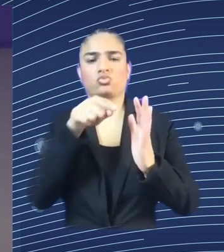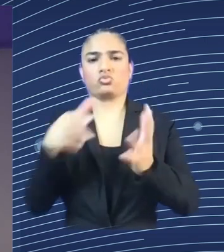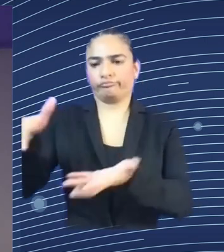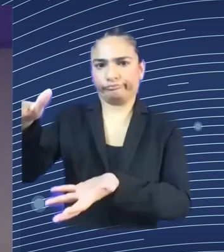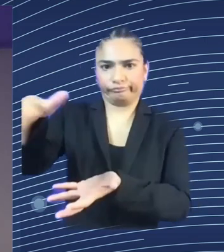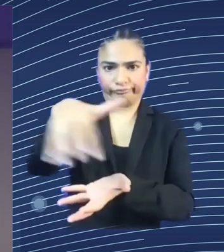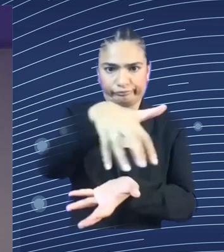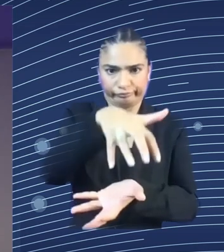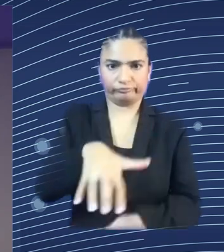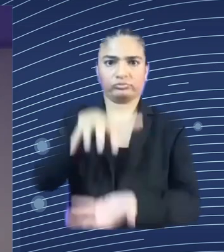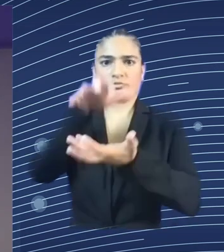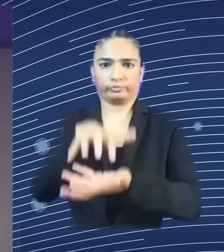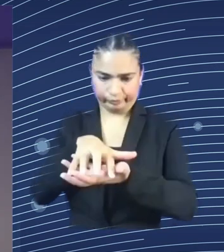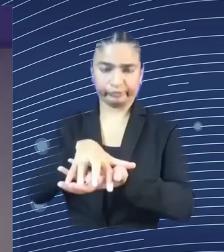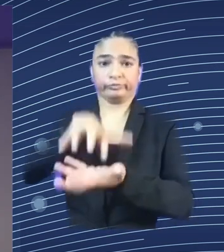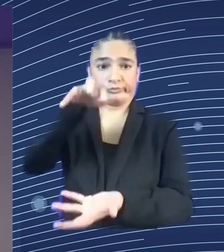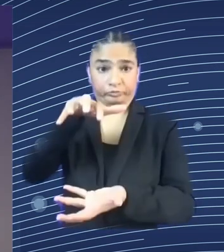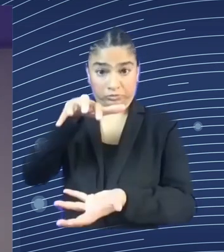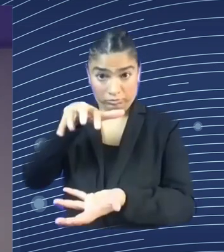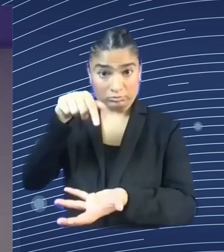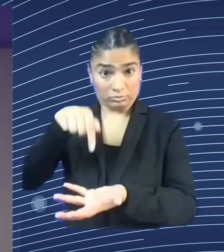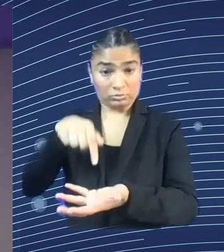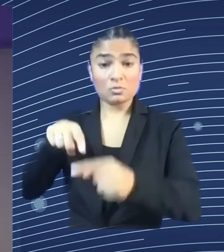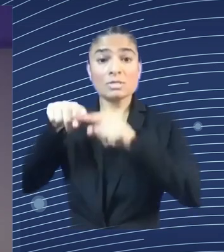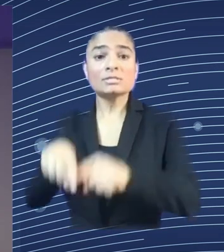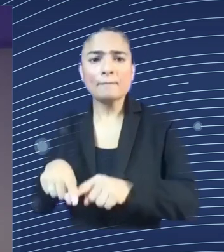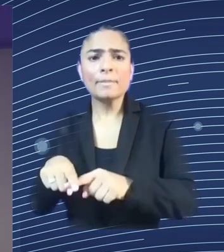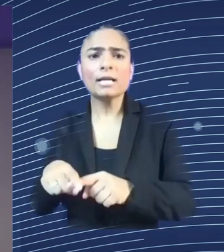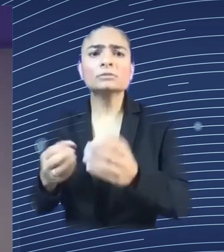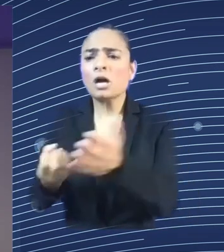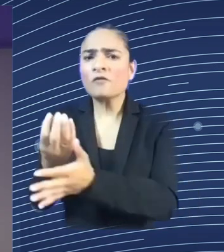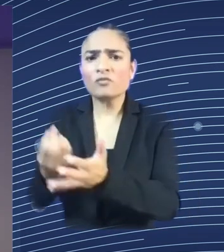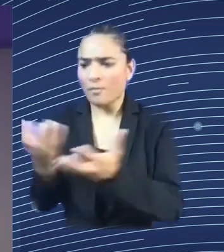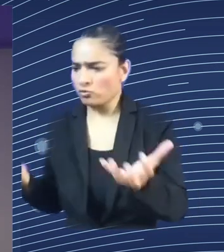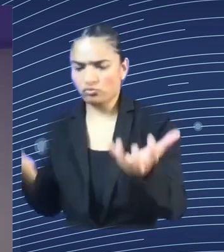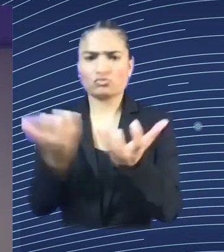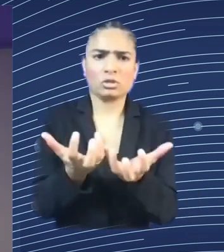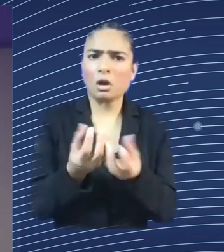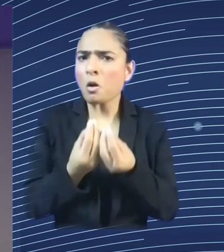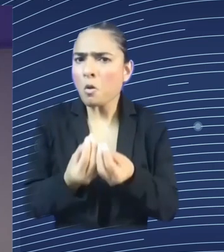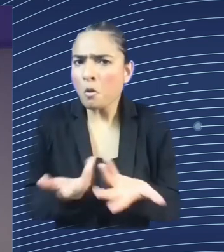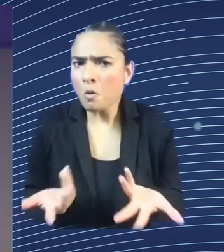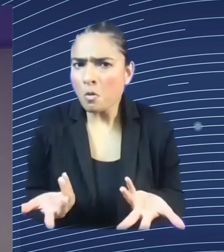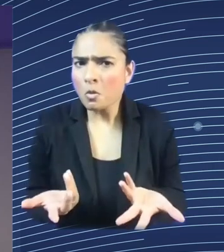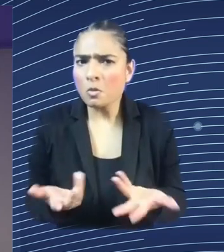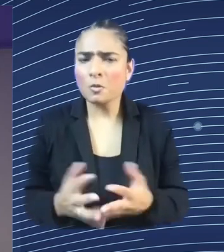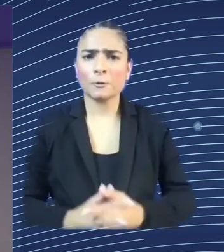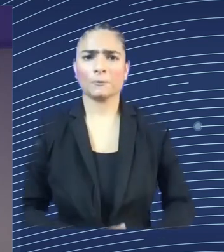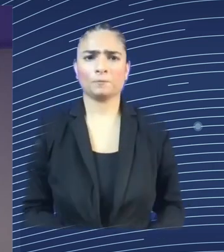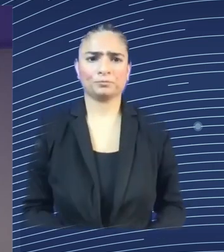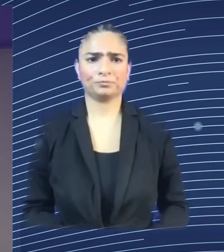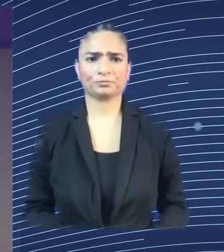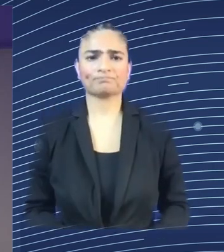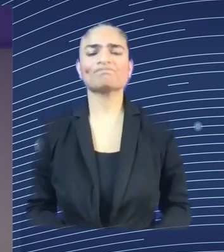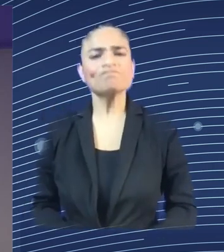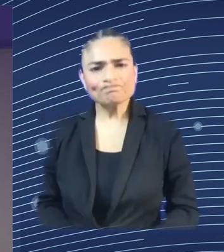ESG media screening can provide a different weighting based on the types of source. So this is very subjective, right? We have